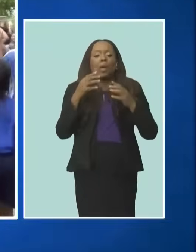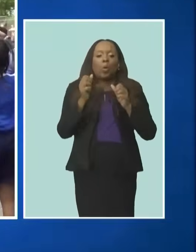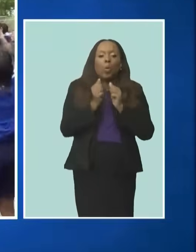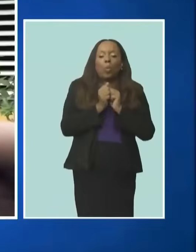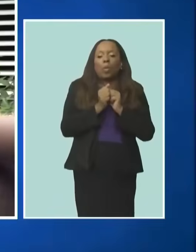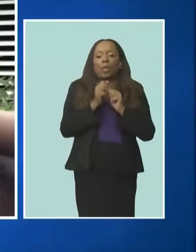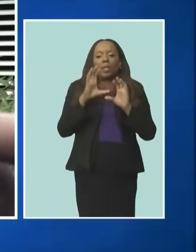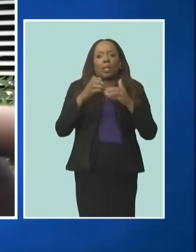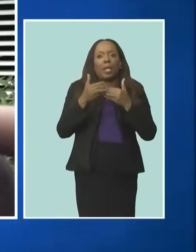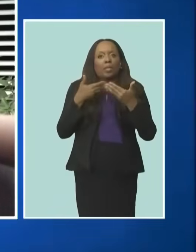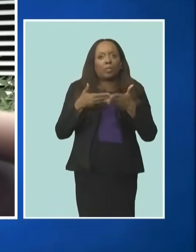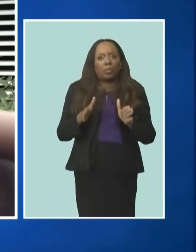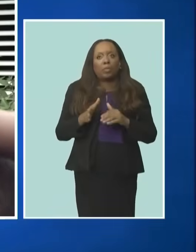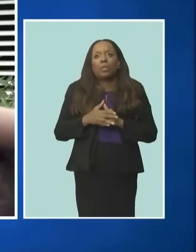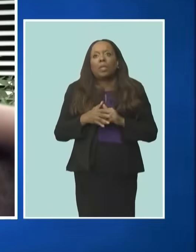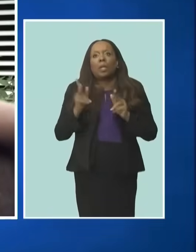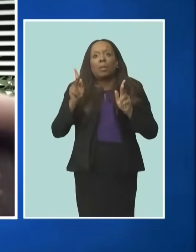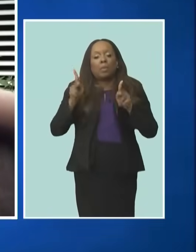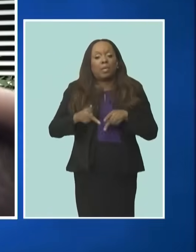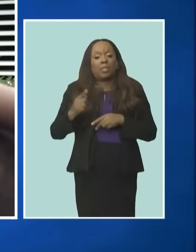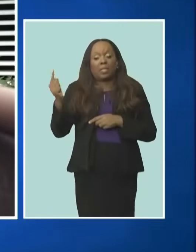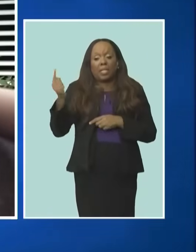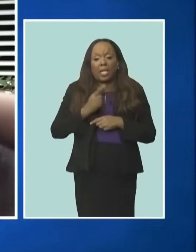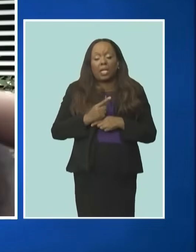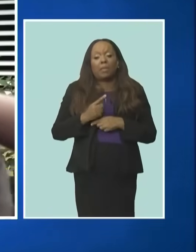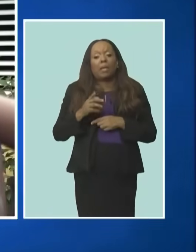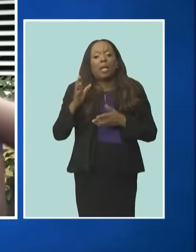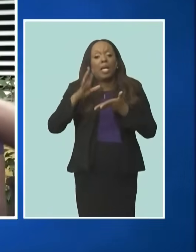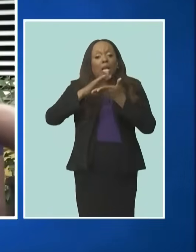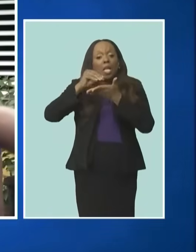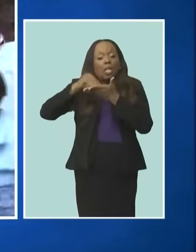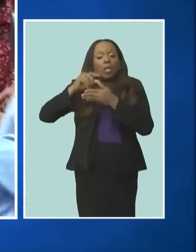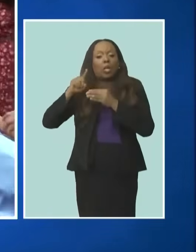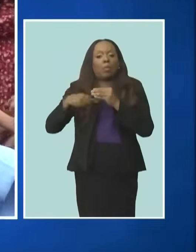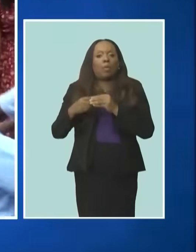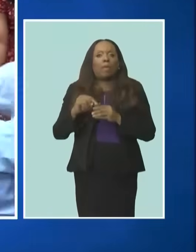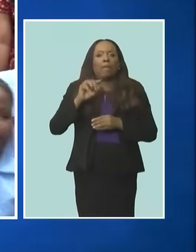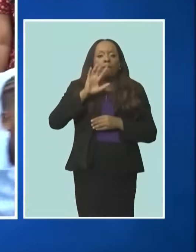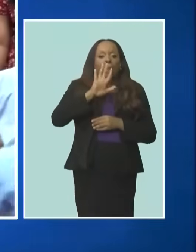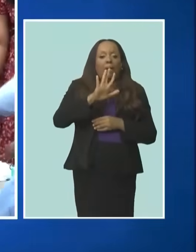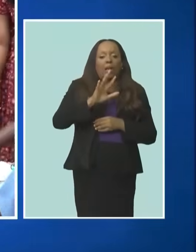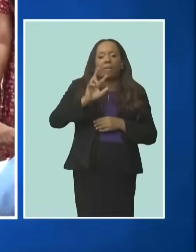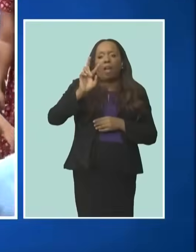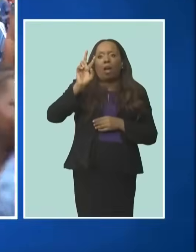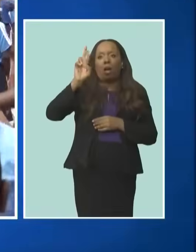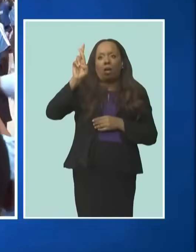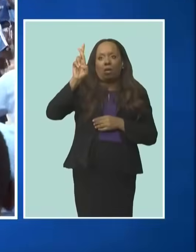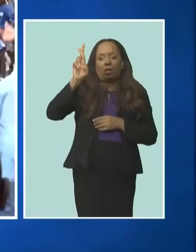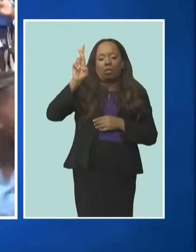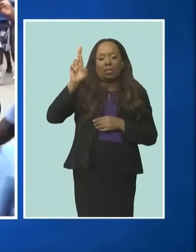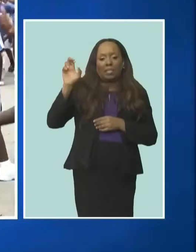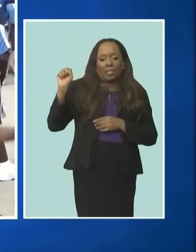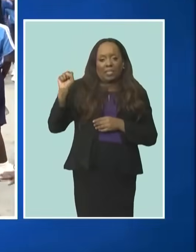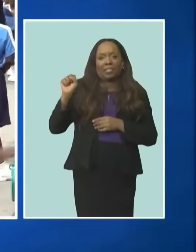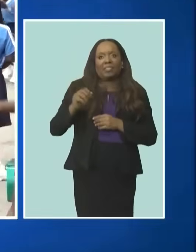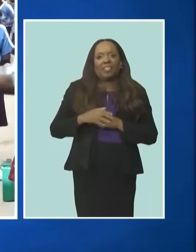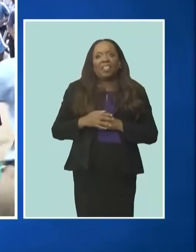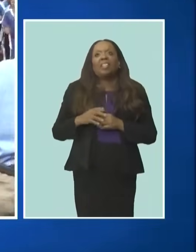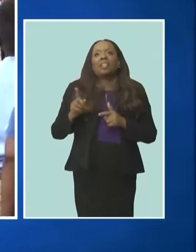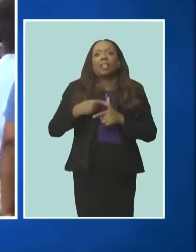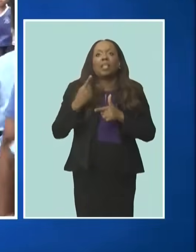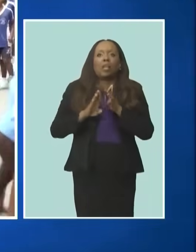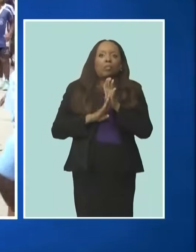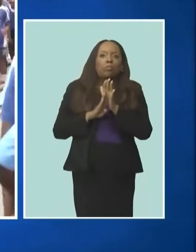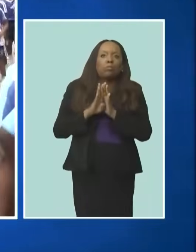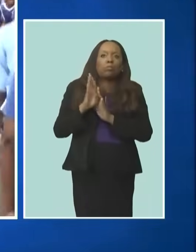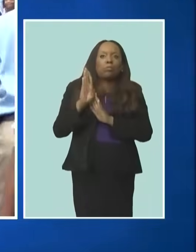3 R's. So they came in and they actually taught them 5 R's. That has started our relationship, which then flourished. They asked